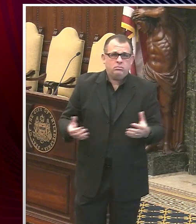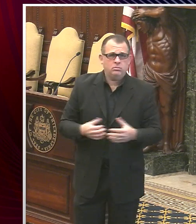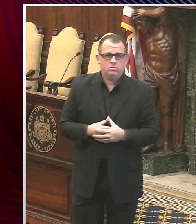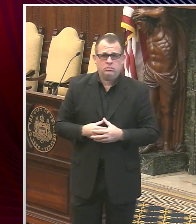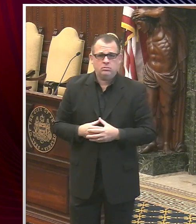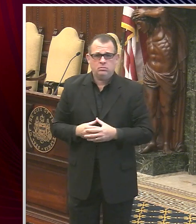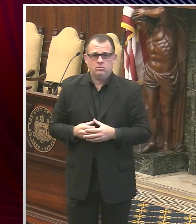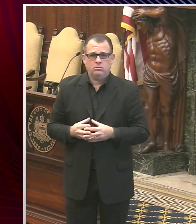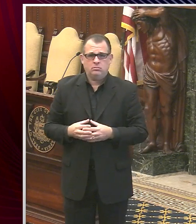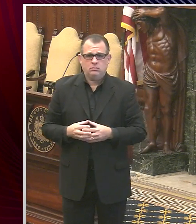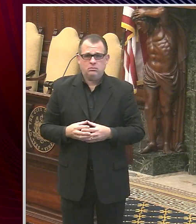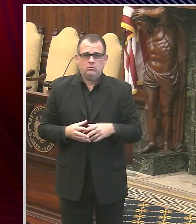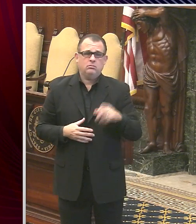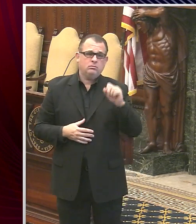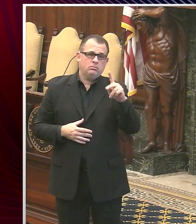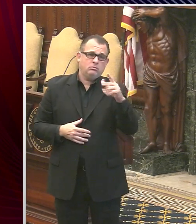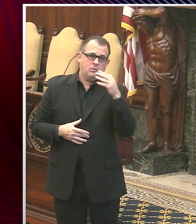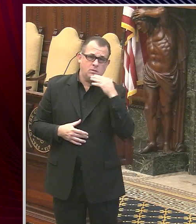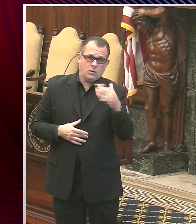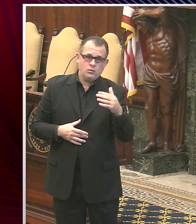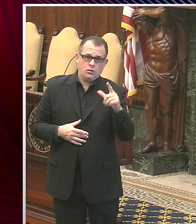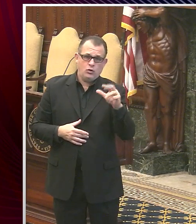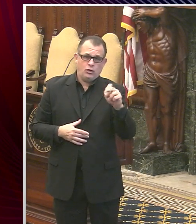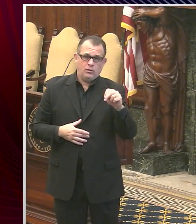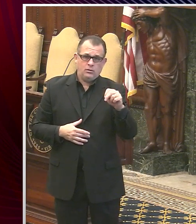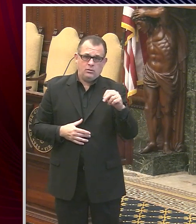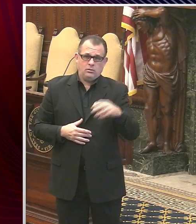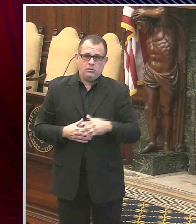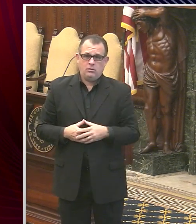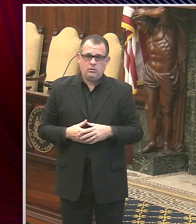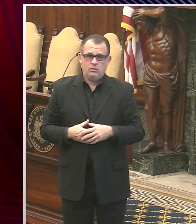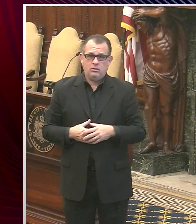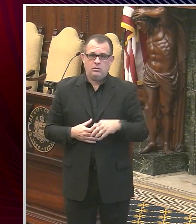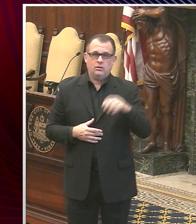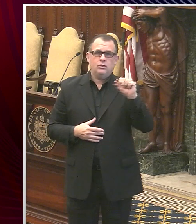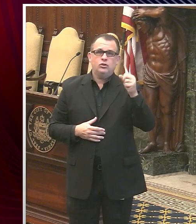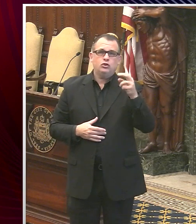Okay. Thank you, Laura. Let's go to Sherry Darden of Scoop USA.